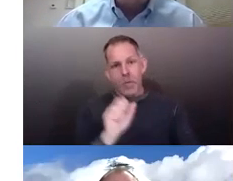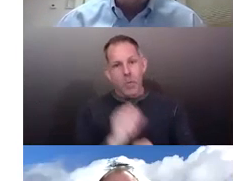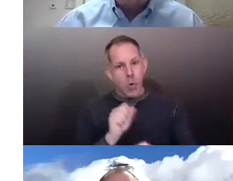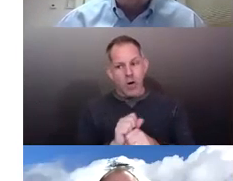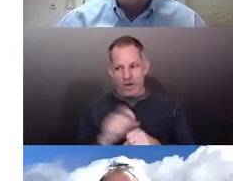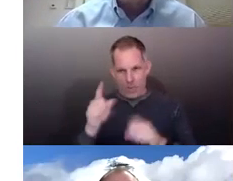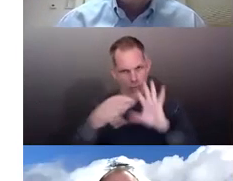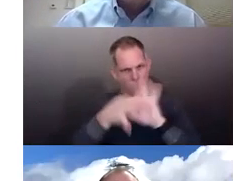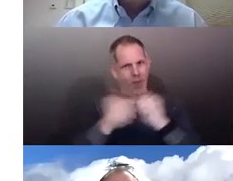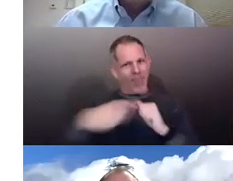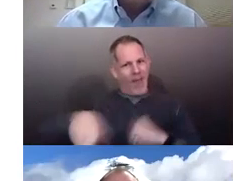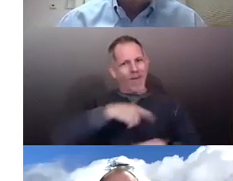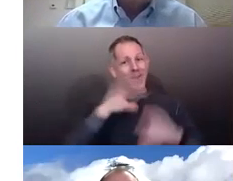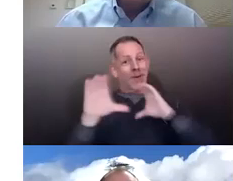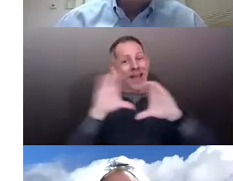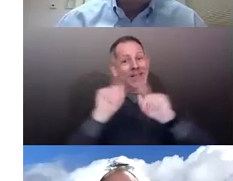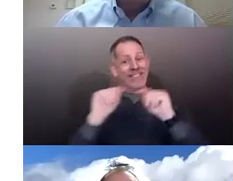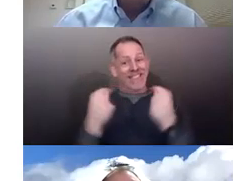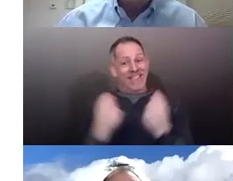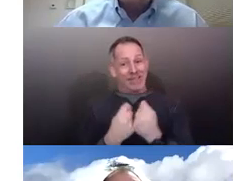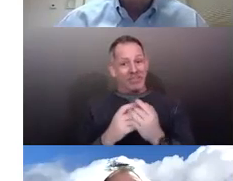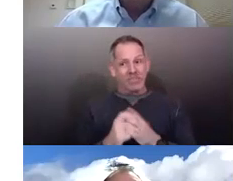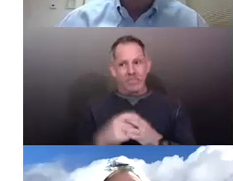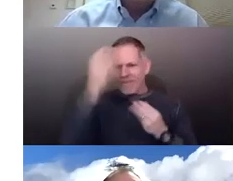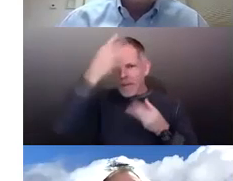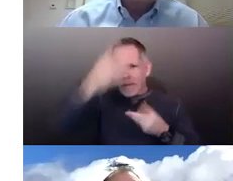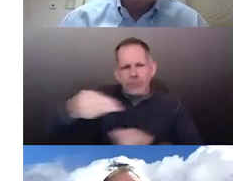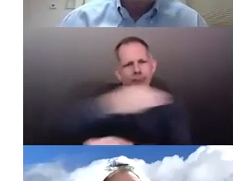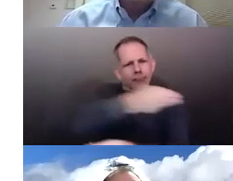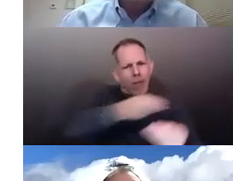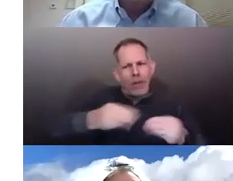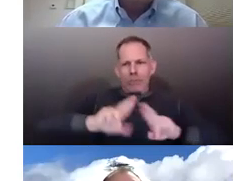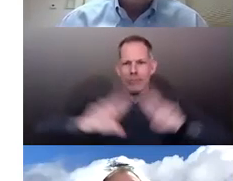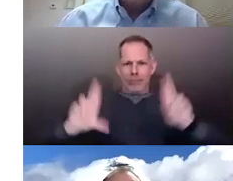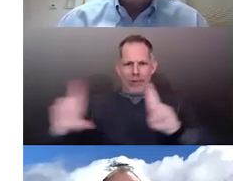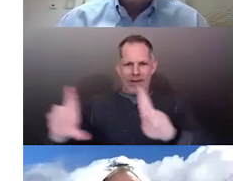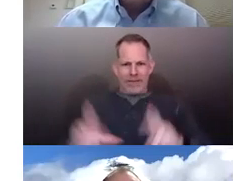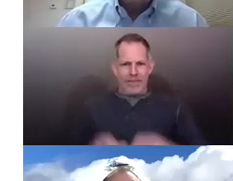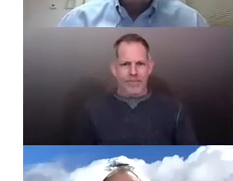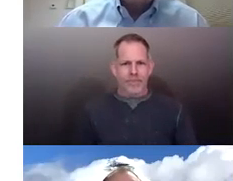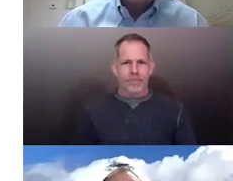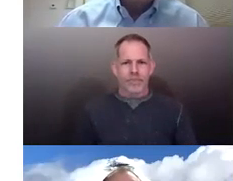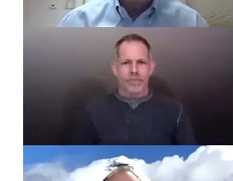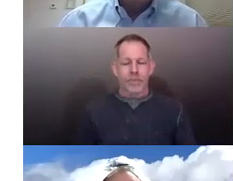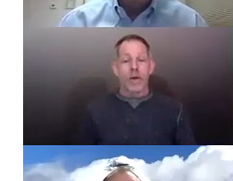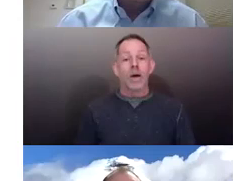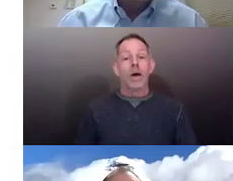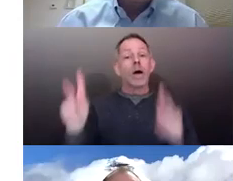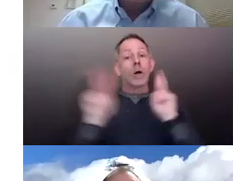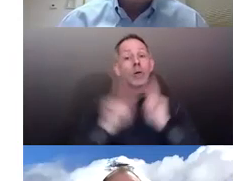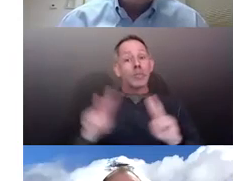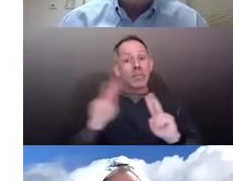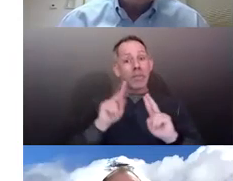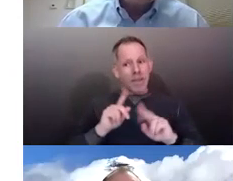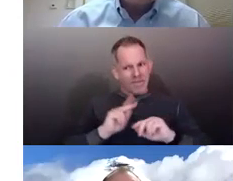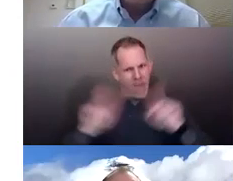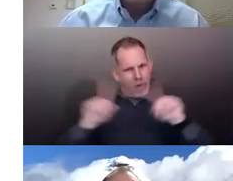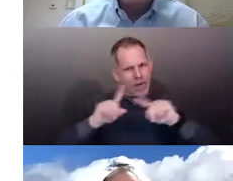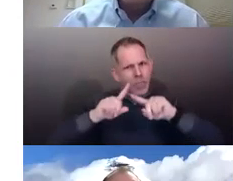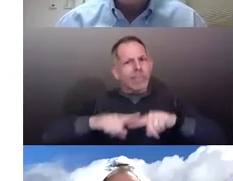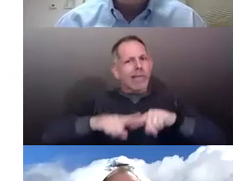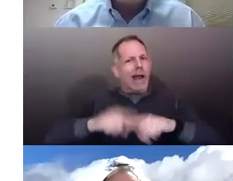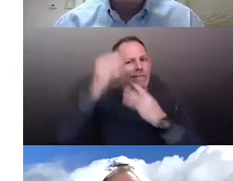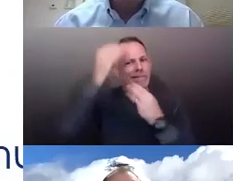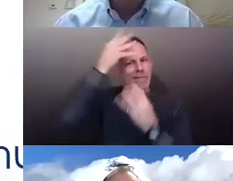information out and provide people with reliable information to make good decisions based